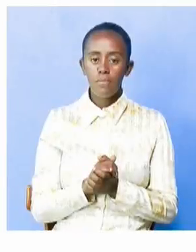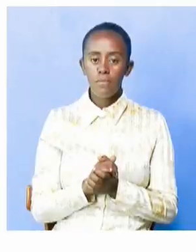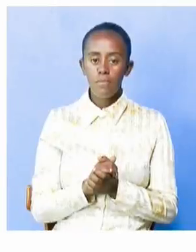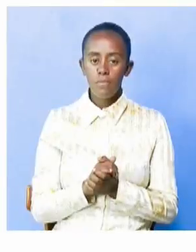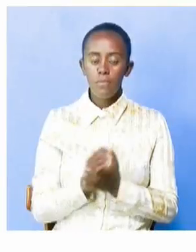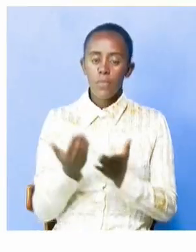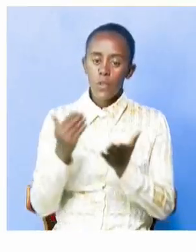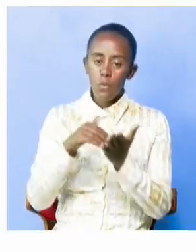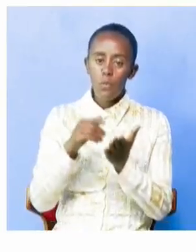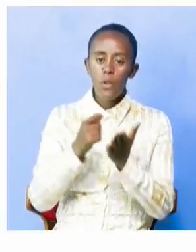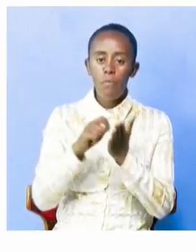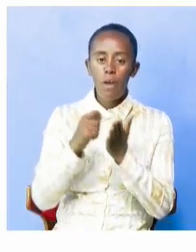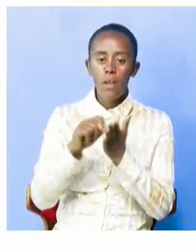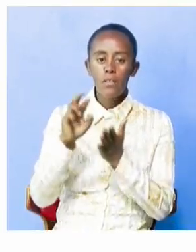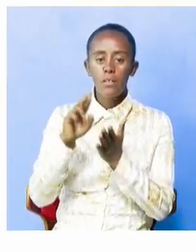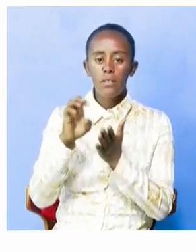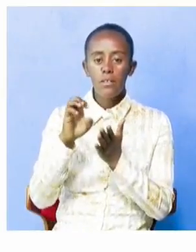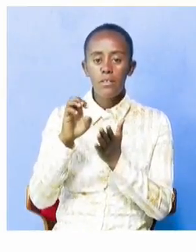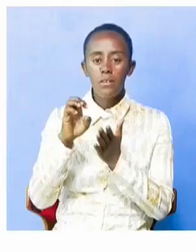Rewrite